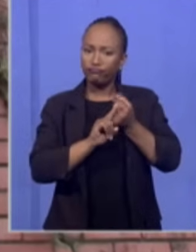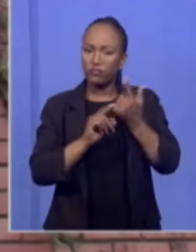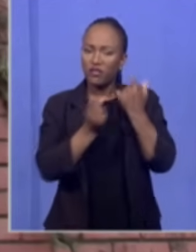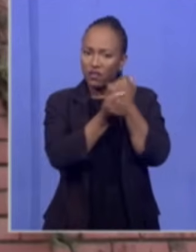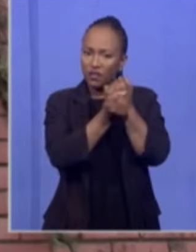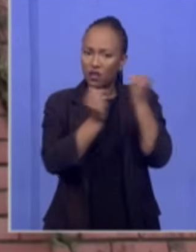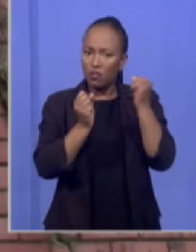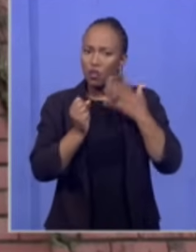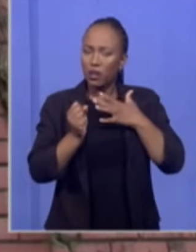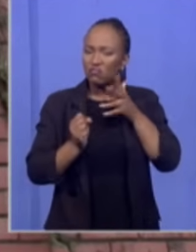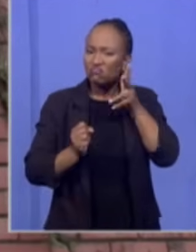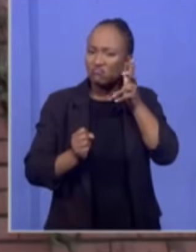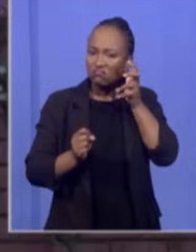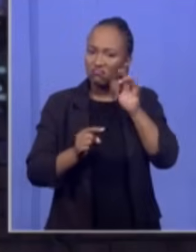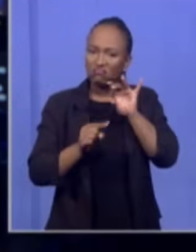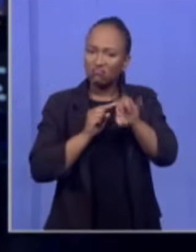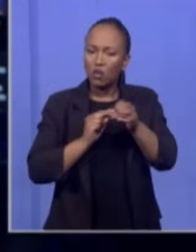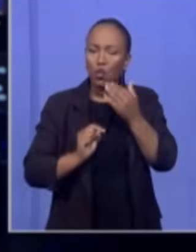boleilwe ke bomang.